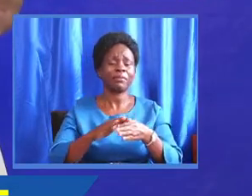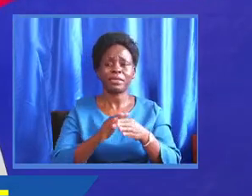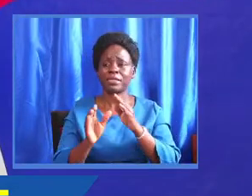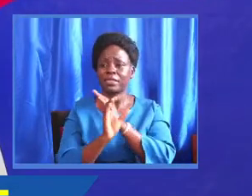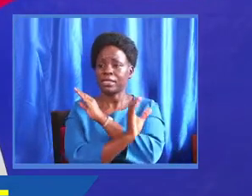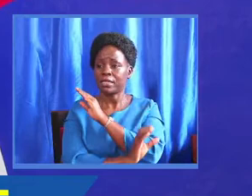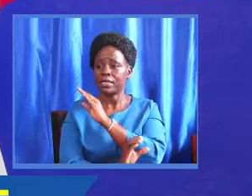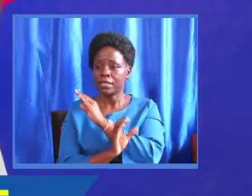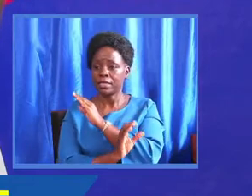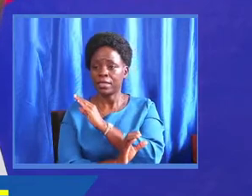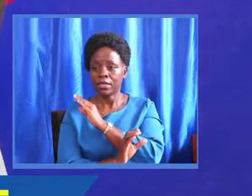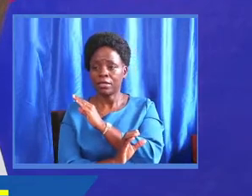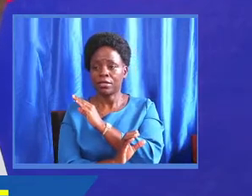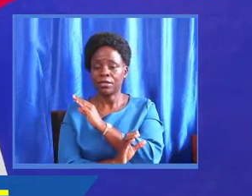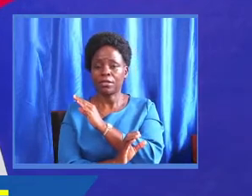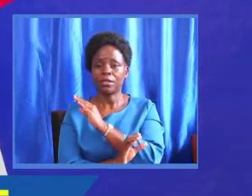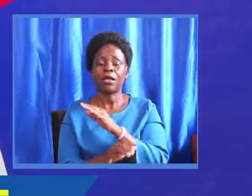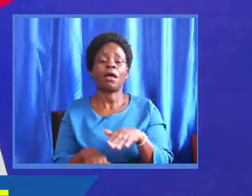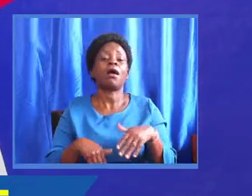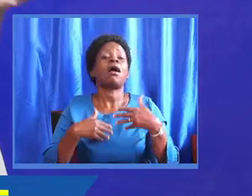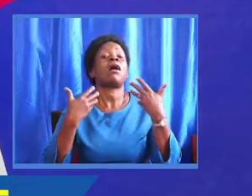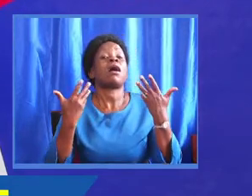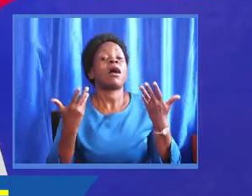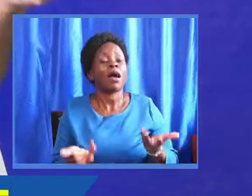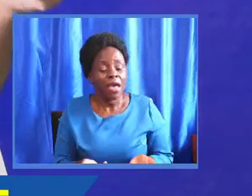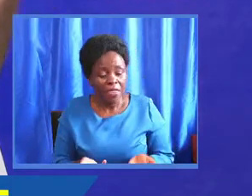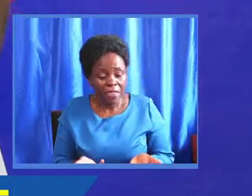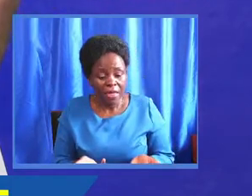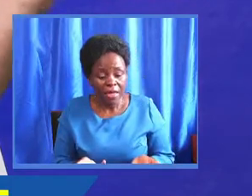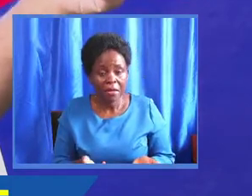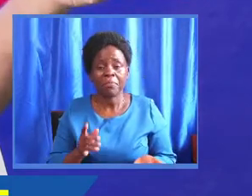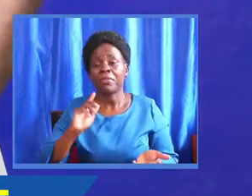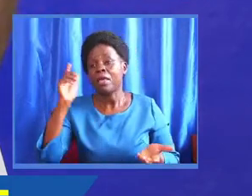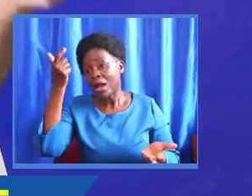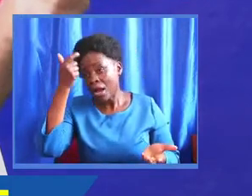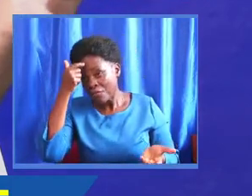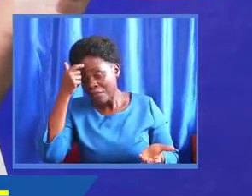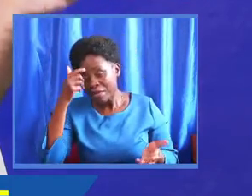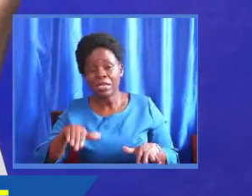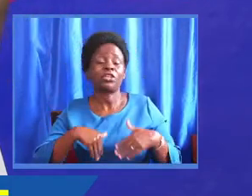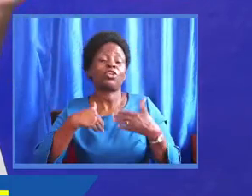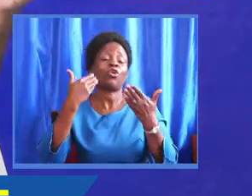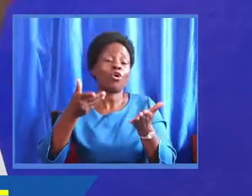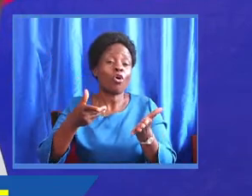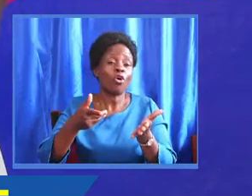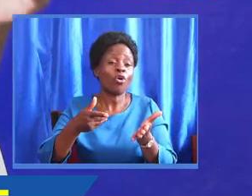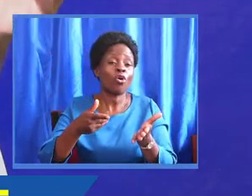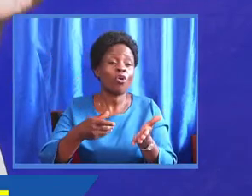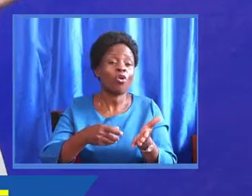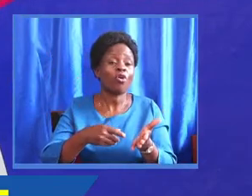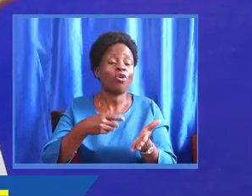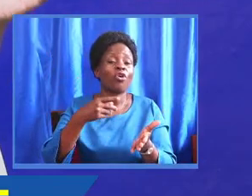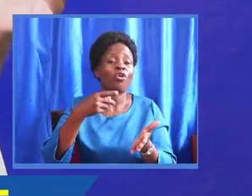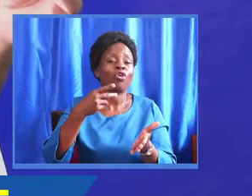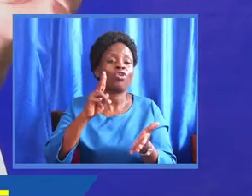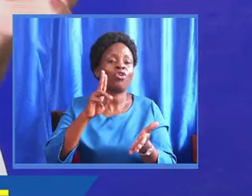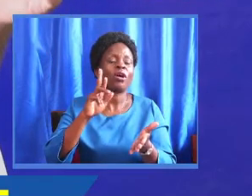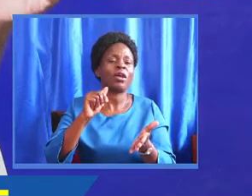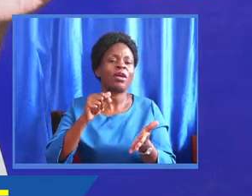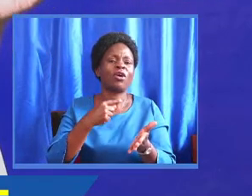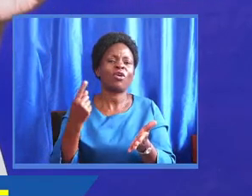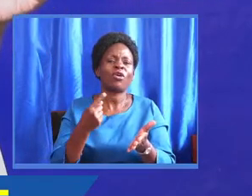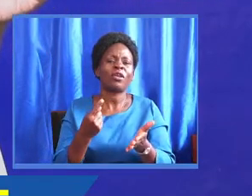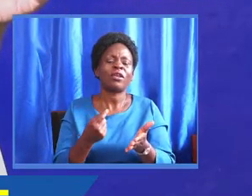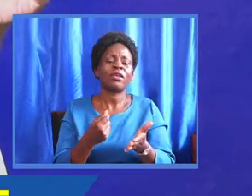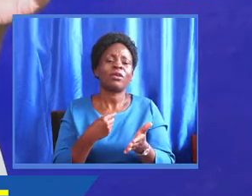country, either by the government through revenue or anything. Not even you had a